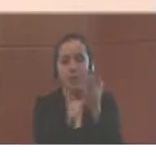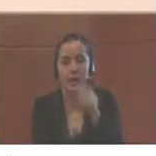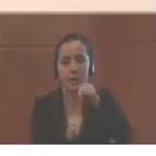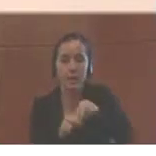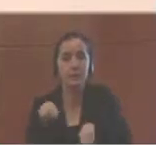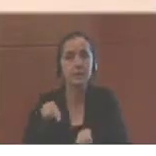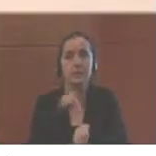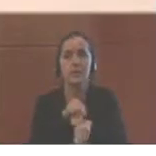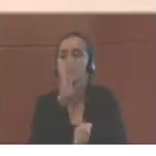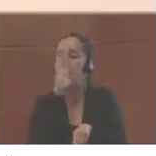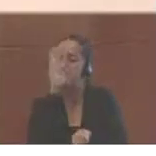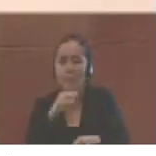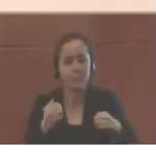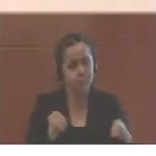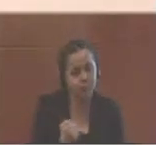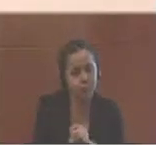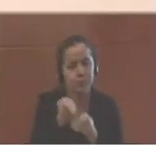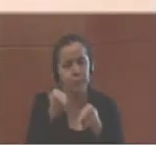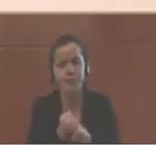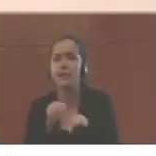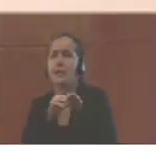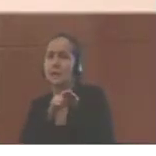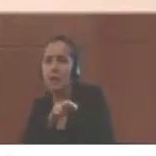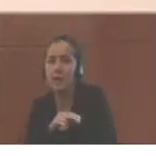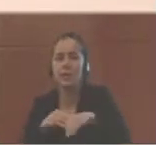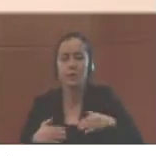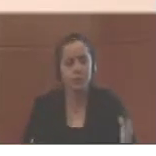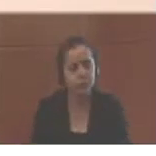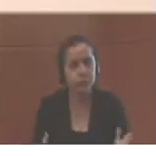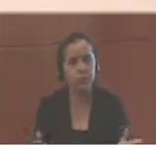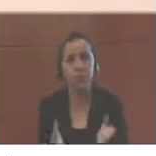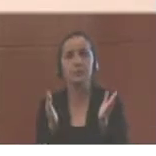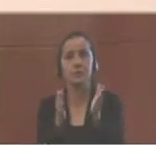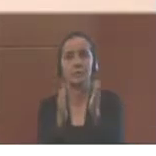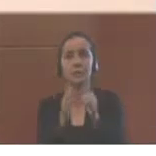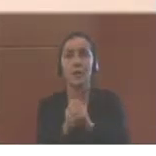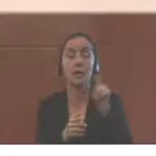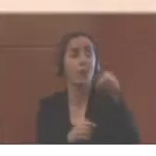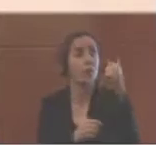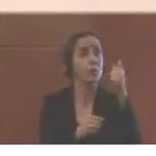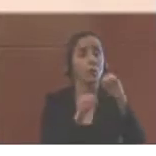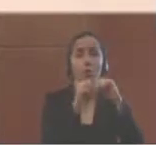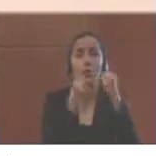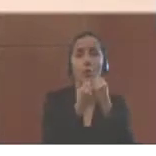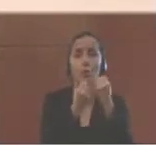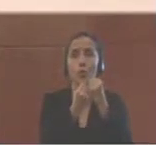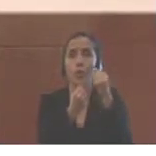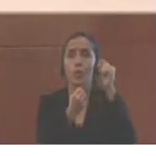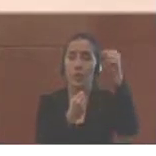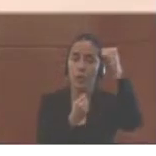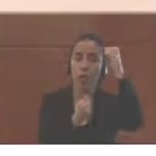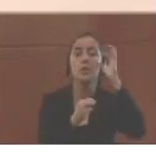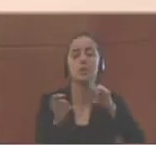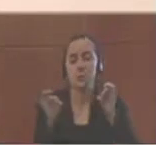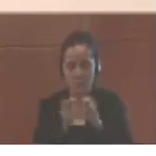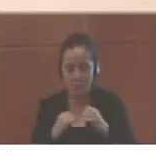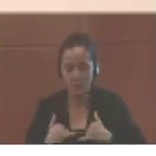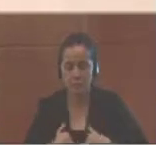that this is included in our national agenda, as we have done, and also through the other